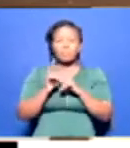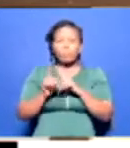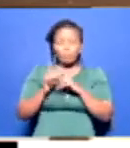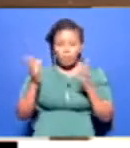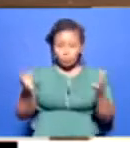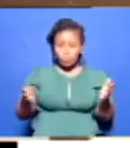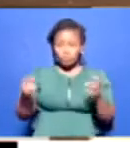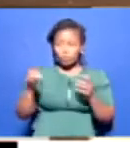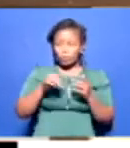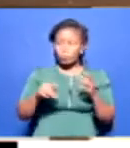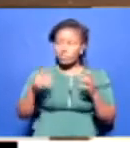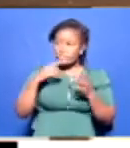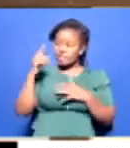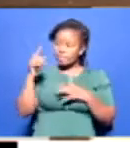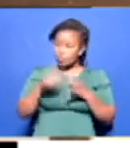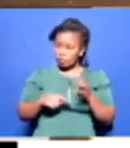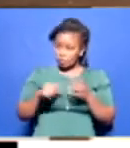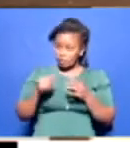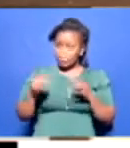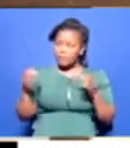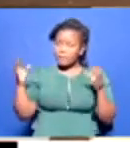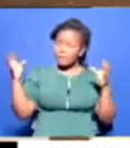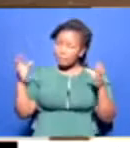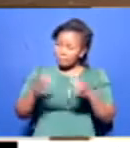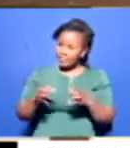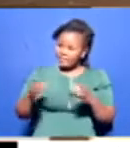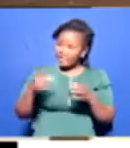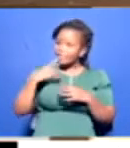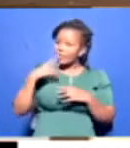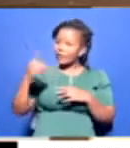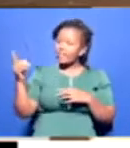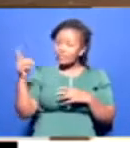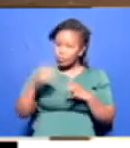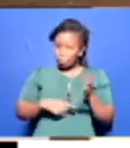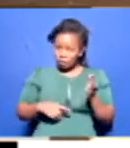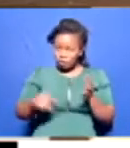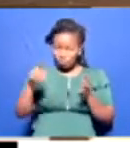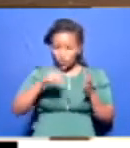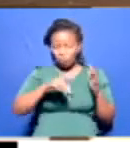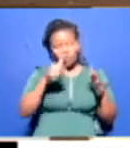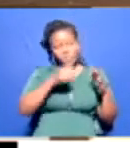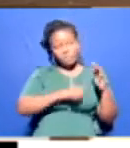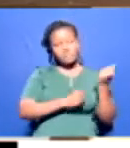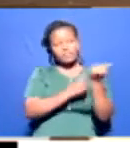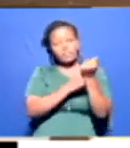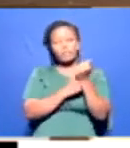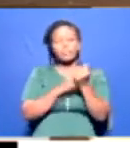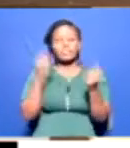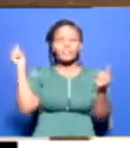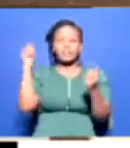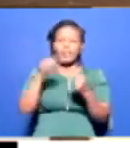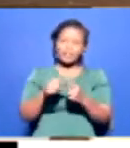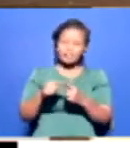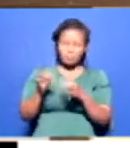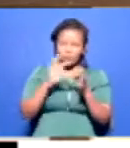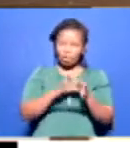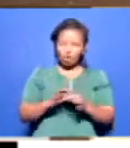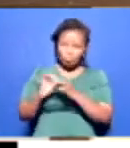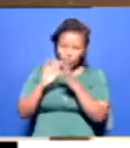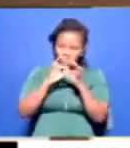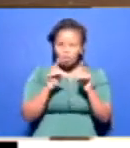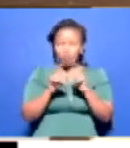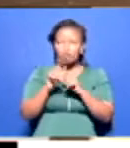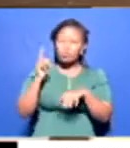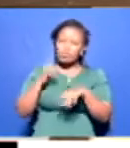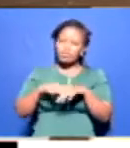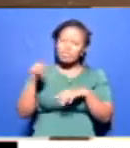kwamba chama ilitupatia direction, ikatuambia sisi tuko under Azimio. Na tukiitisha kura, tukienda kwa ground, tunasema sisi